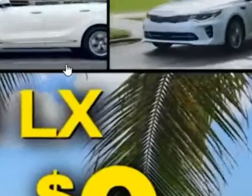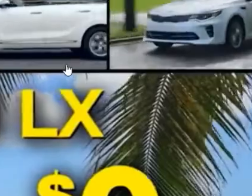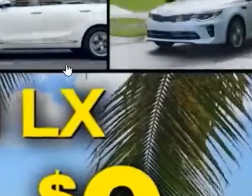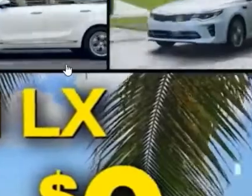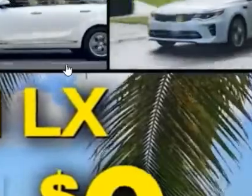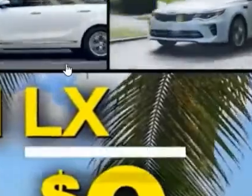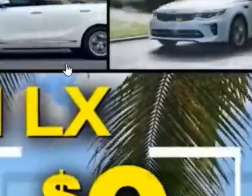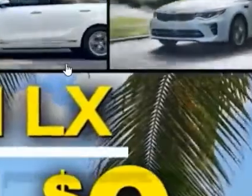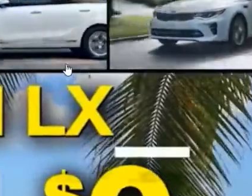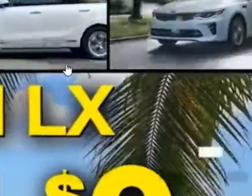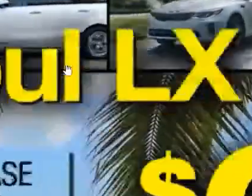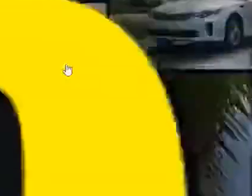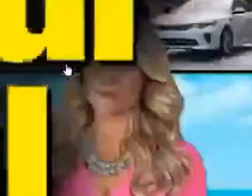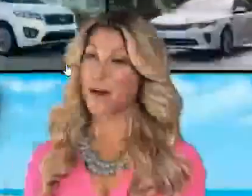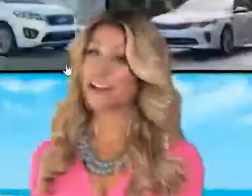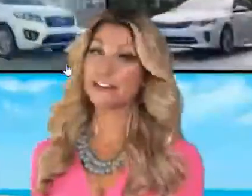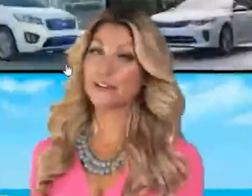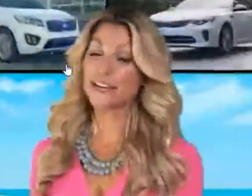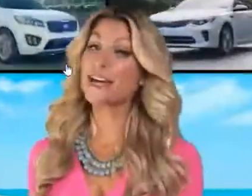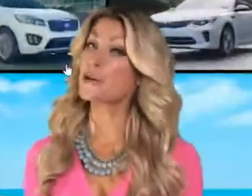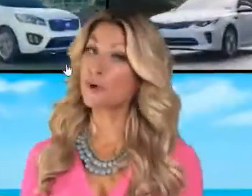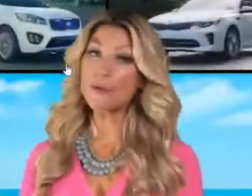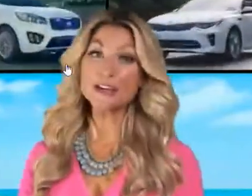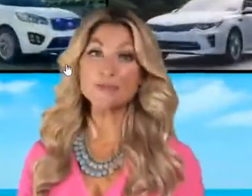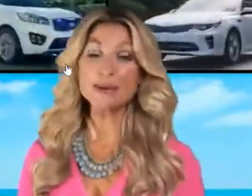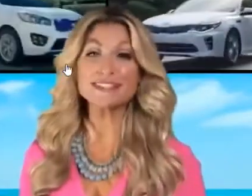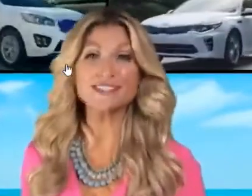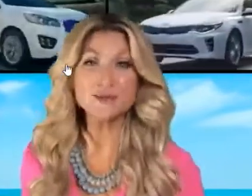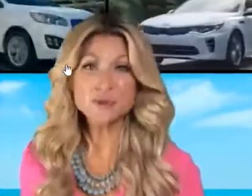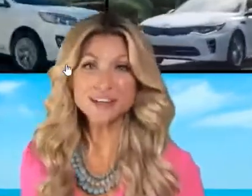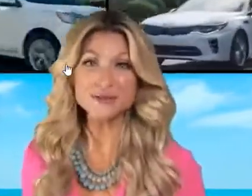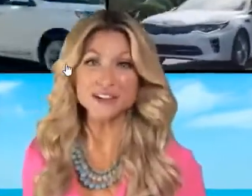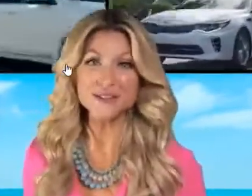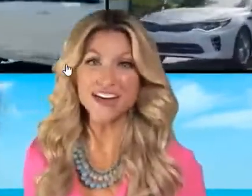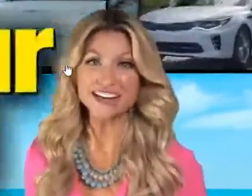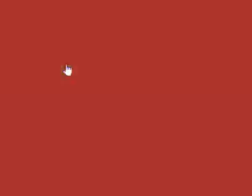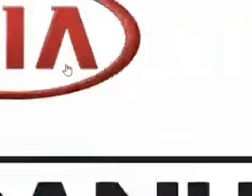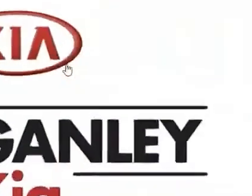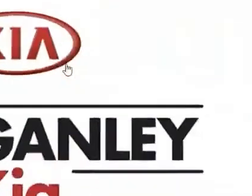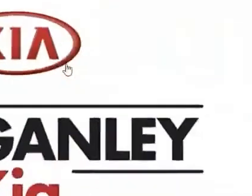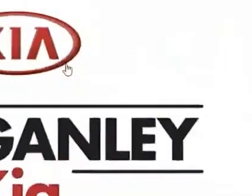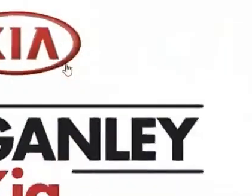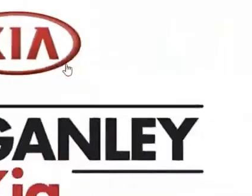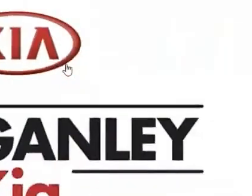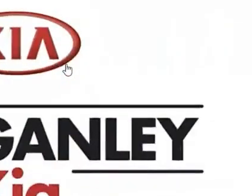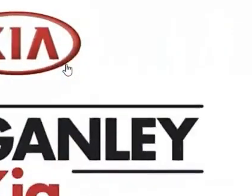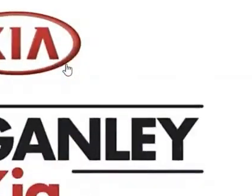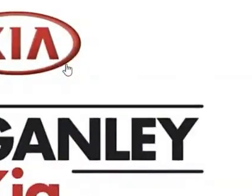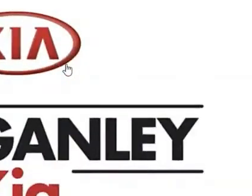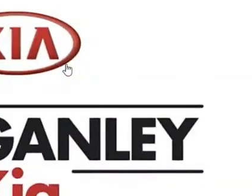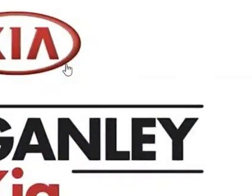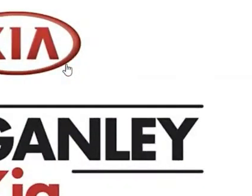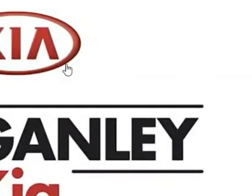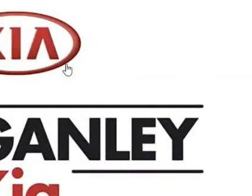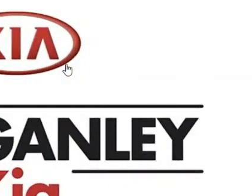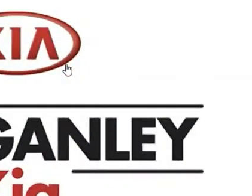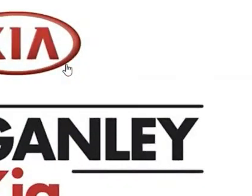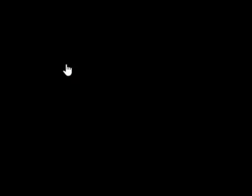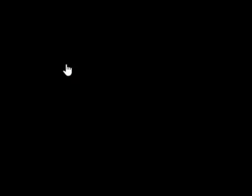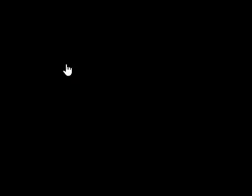Lease per month, zero do-it signing. Buy any new Kia and we'll make your payments till 2021. I want to see ya in a Ken Ganley